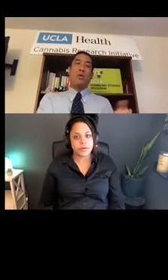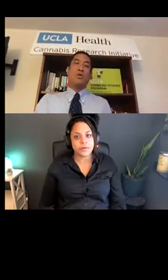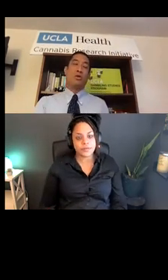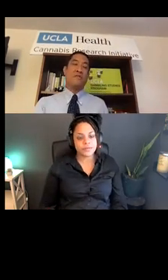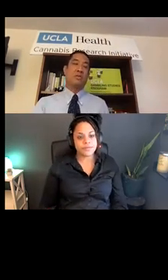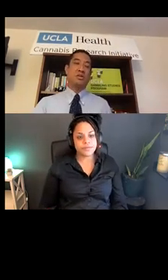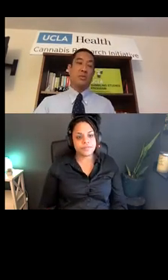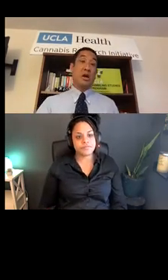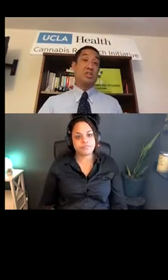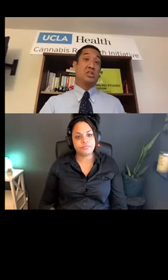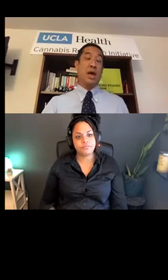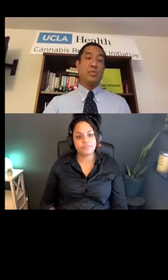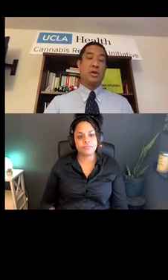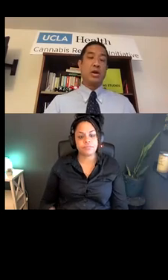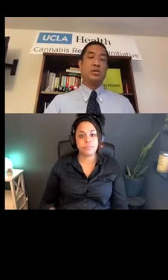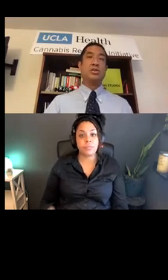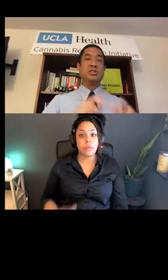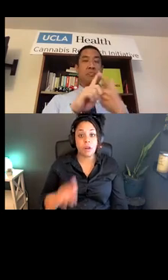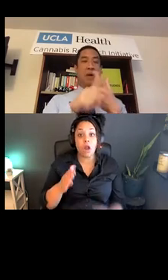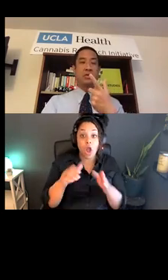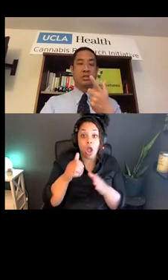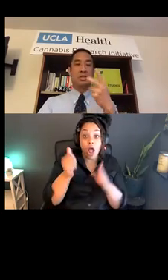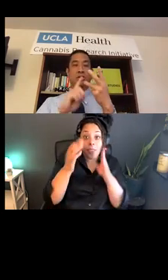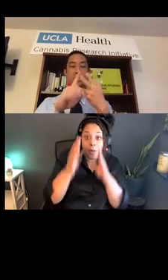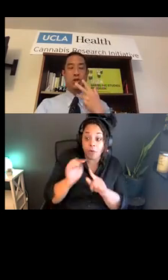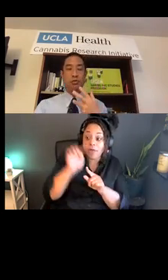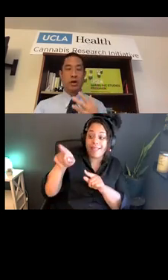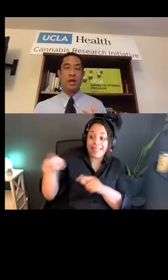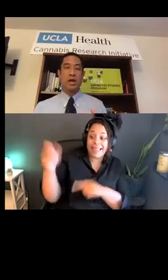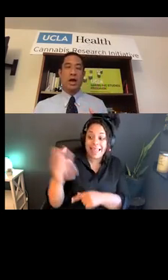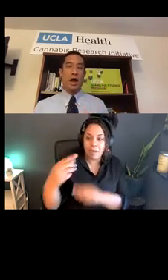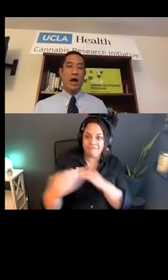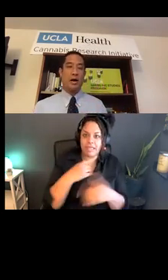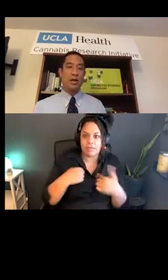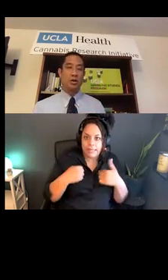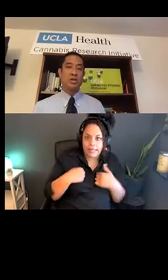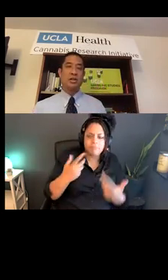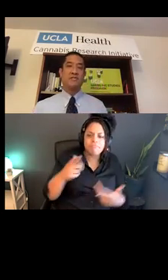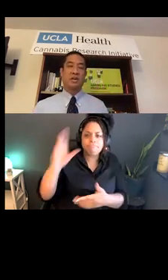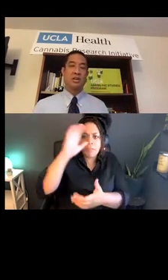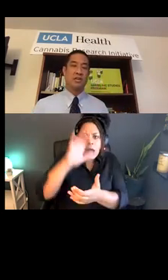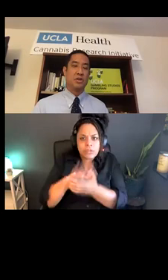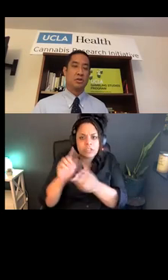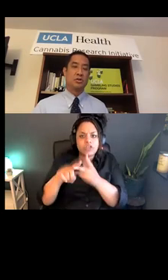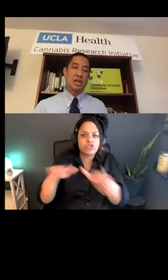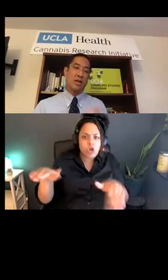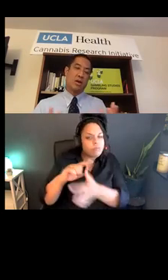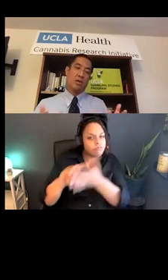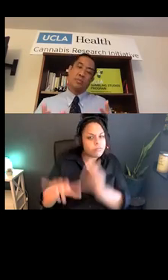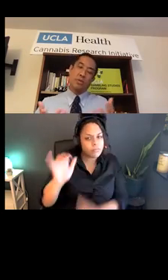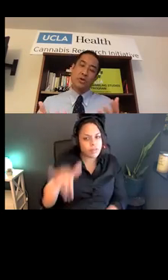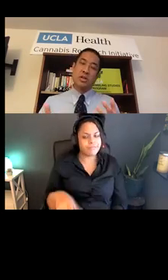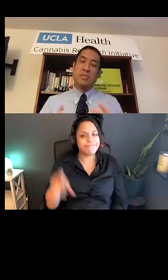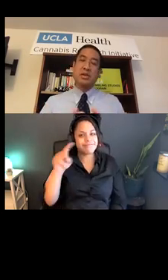men and women who are affected by someone else's gambling? So these are the spouses, these are the children, and it turns out the affected individual that they